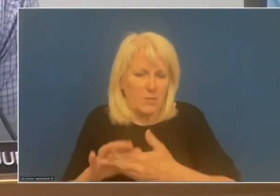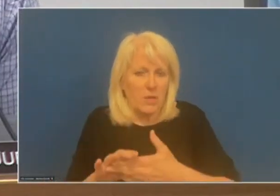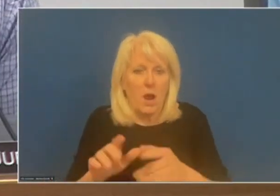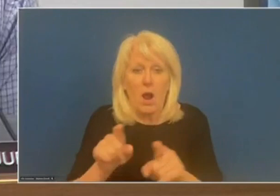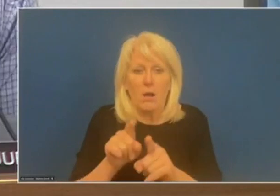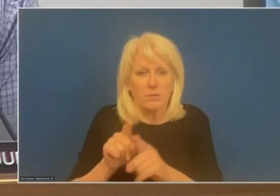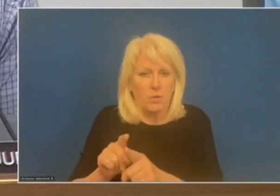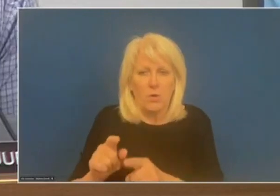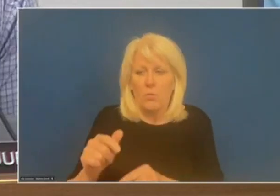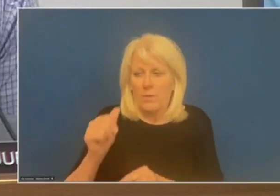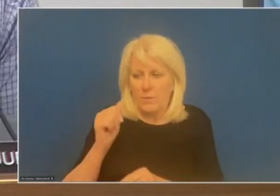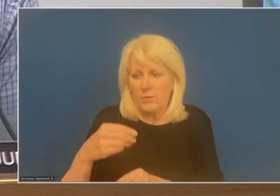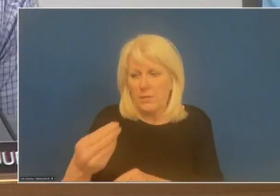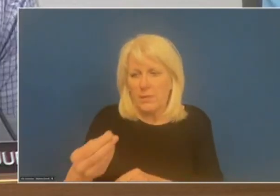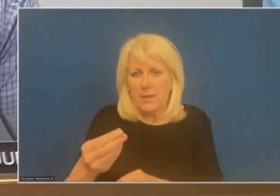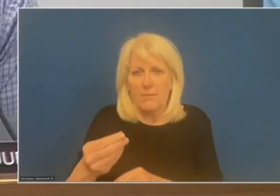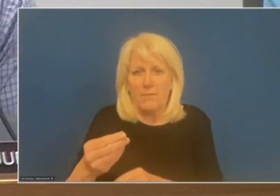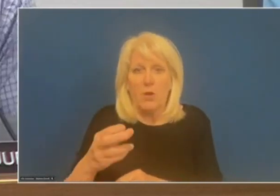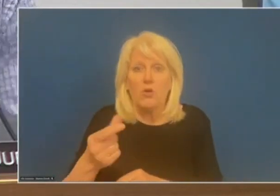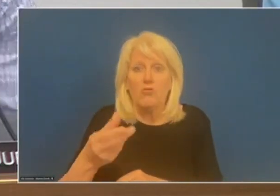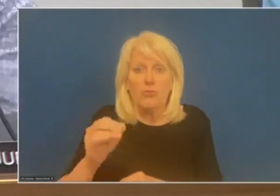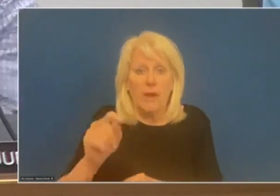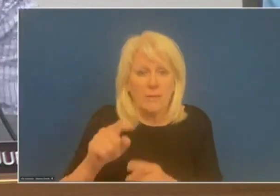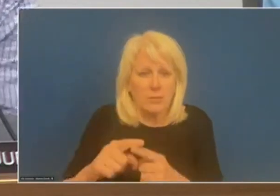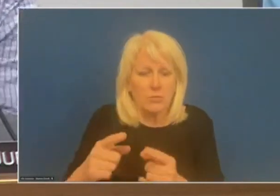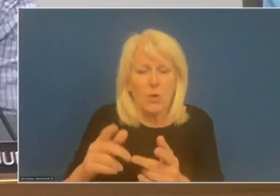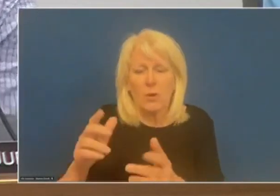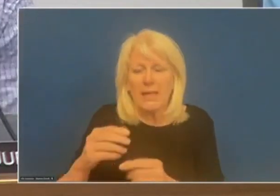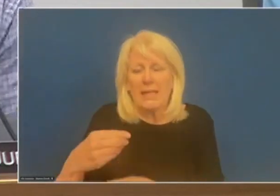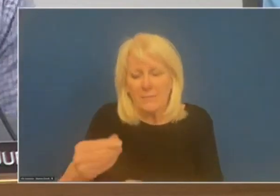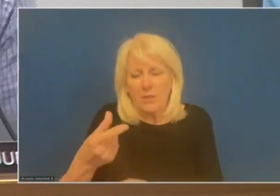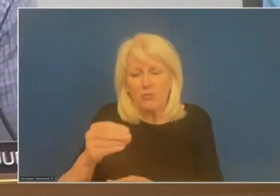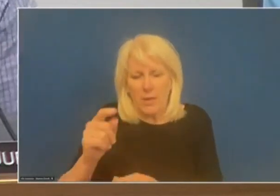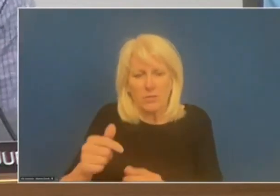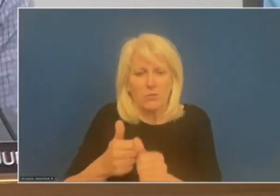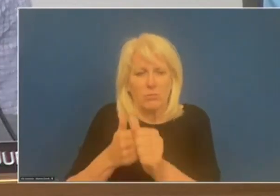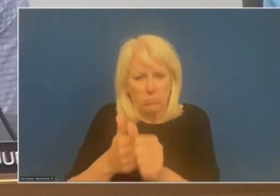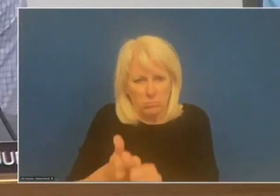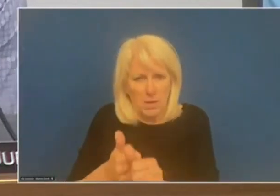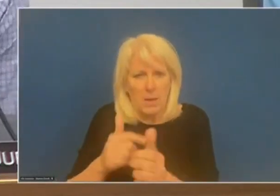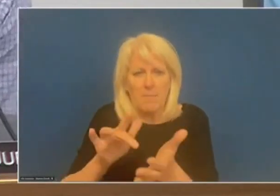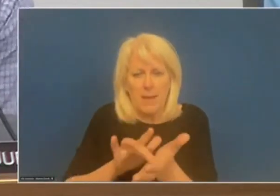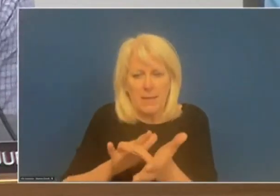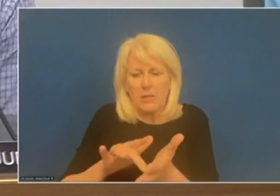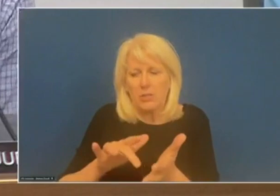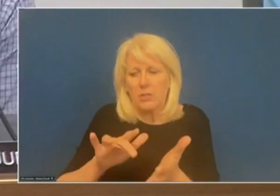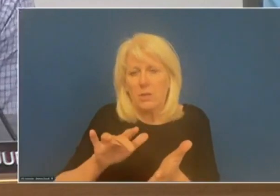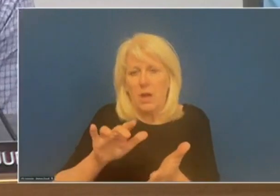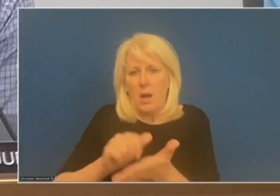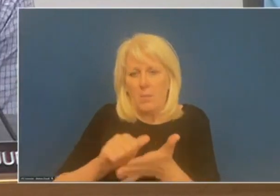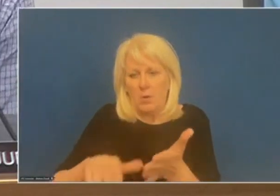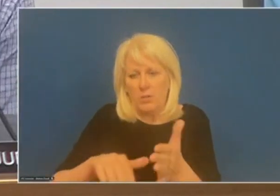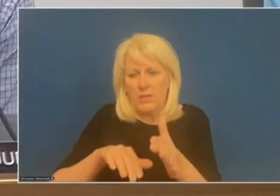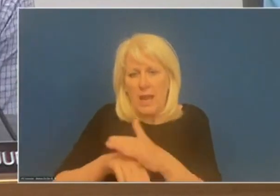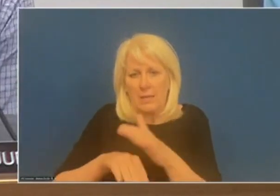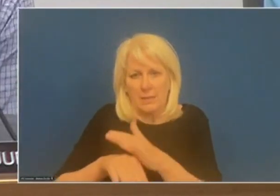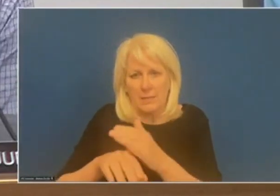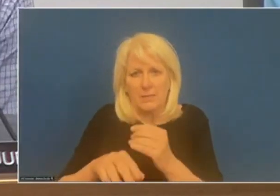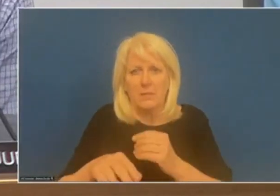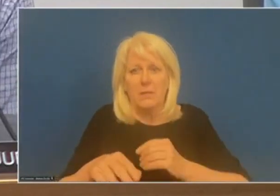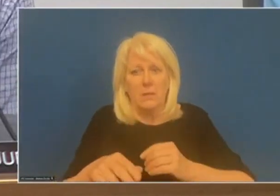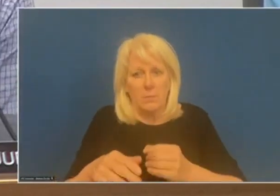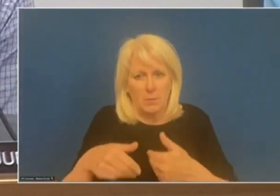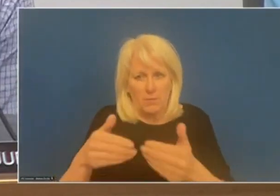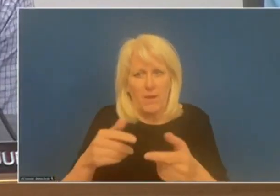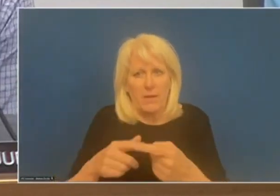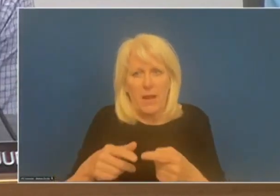institutions of higher education to comply with the requirement in the measure that medication abortion access be provided at higher institutions. Changes